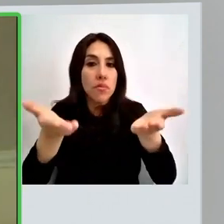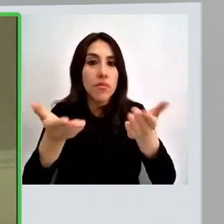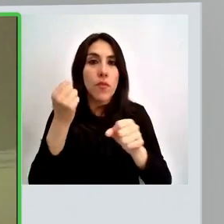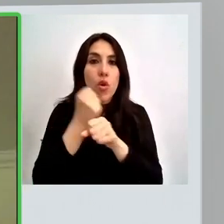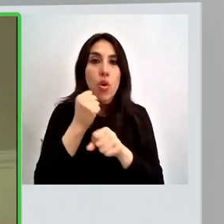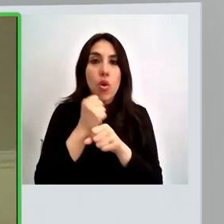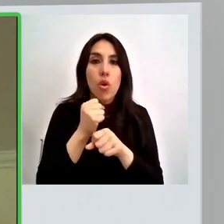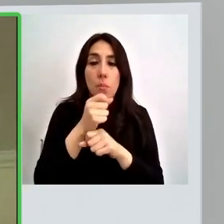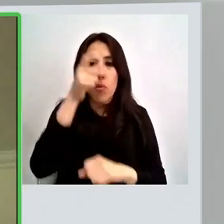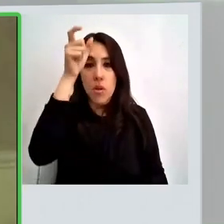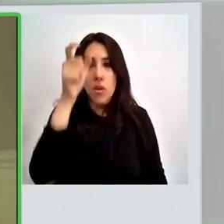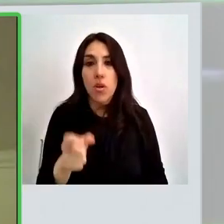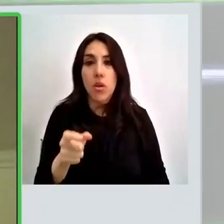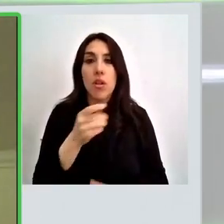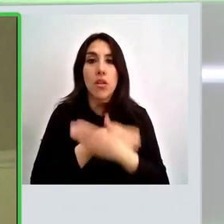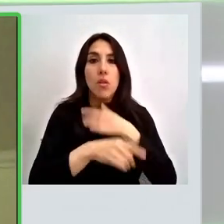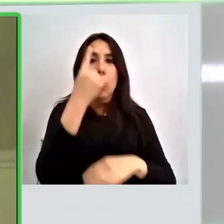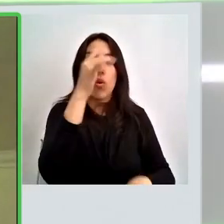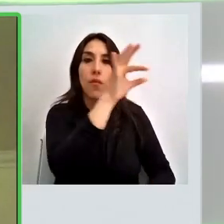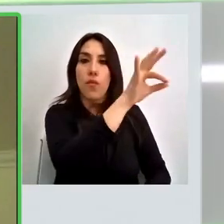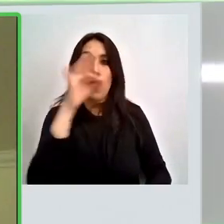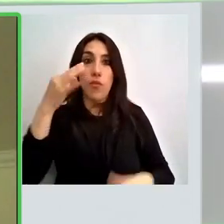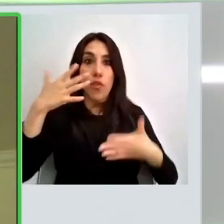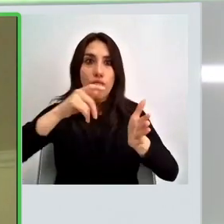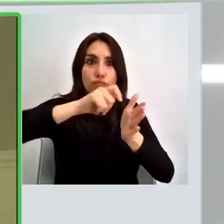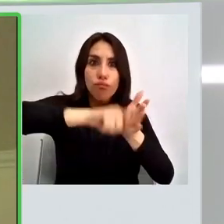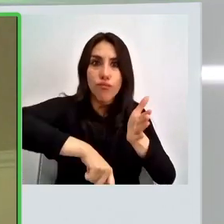profits, more money for their shareholders,